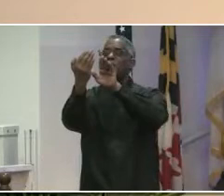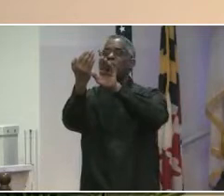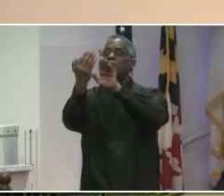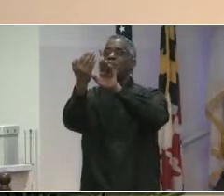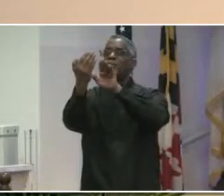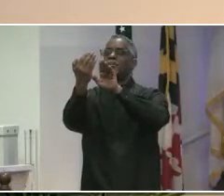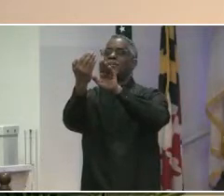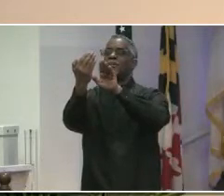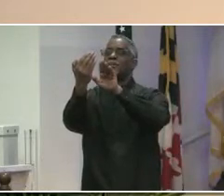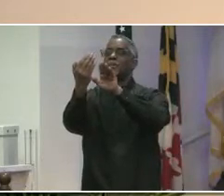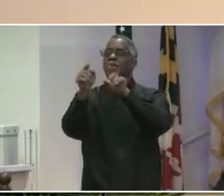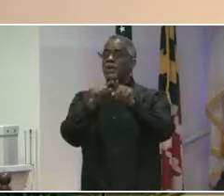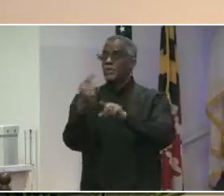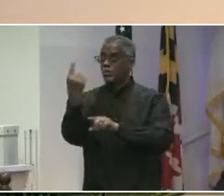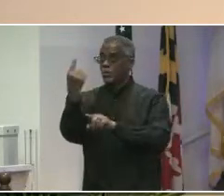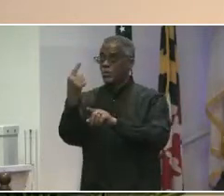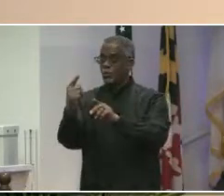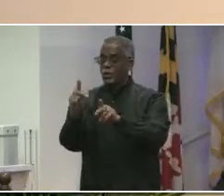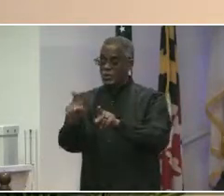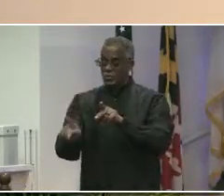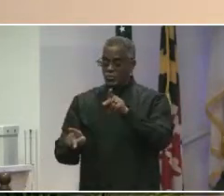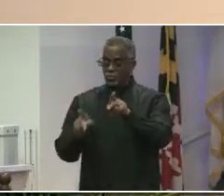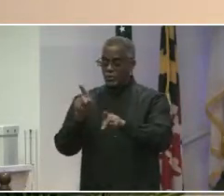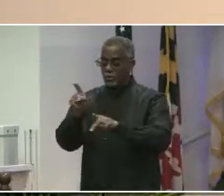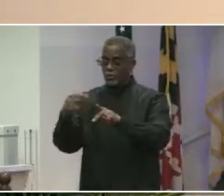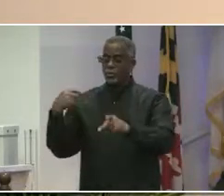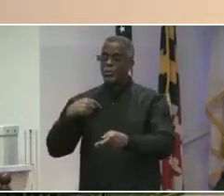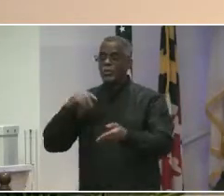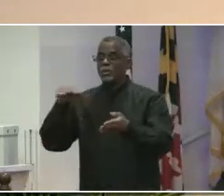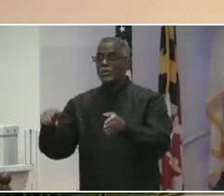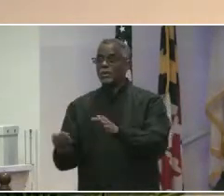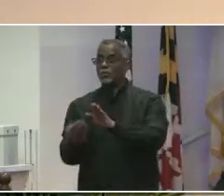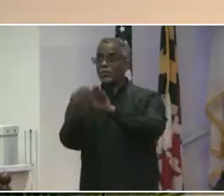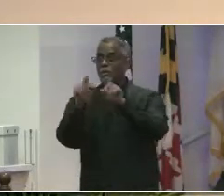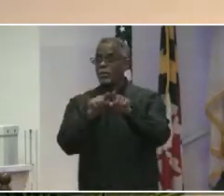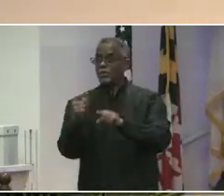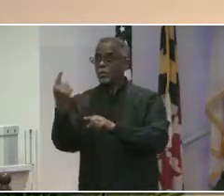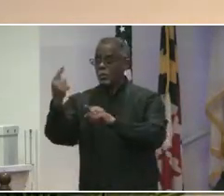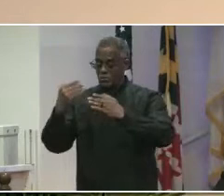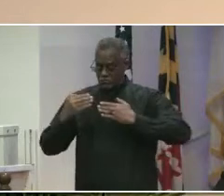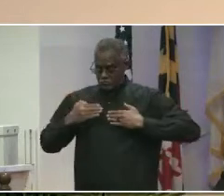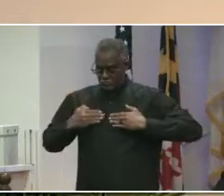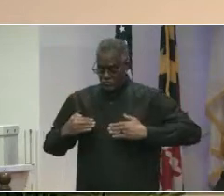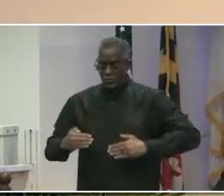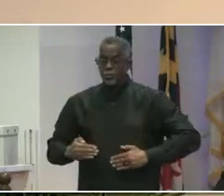We come, God, as one people. We come, God, as one body,